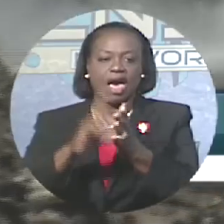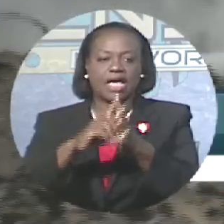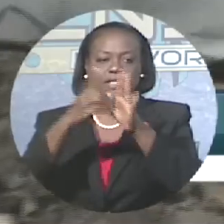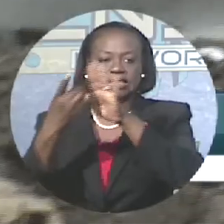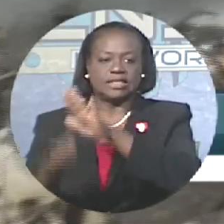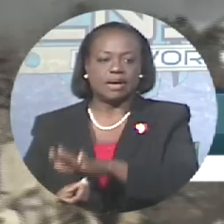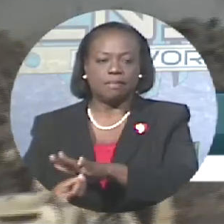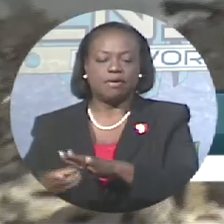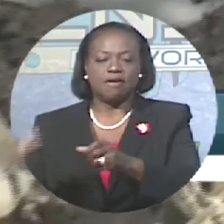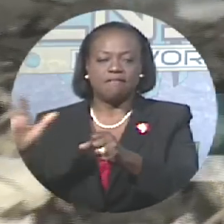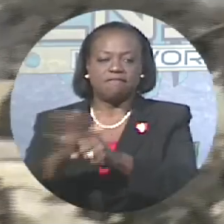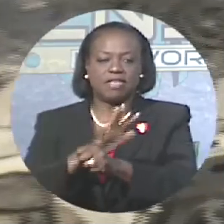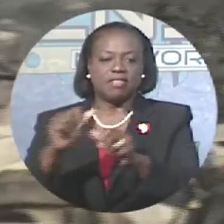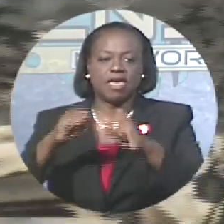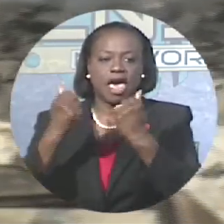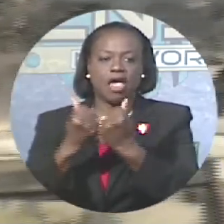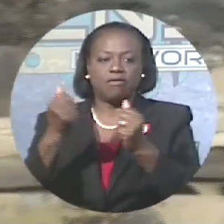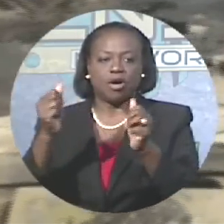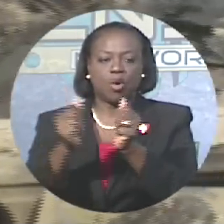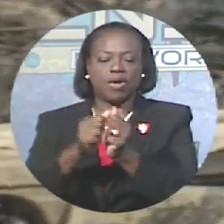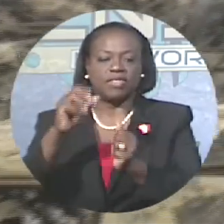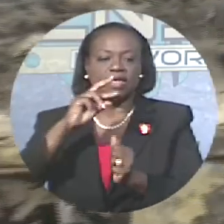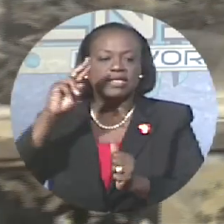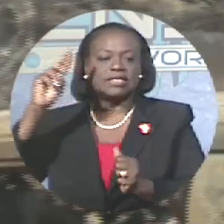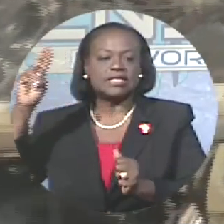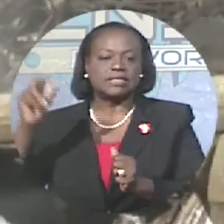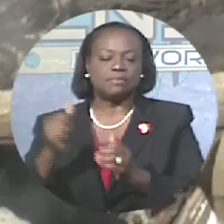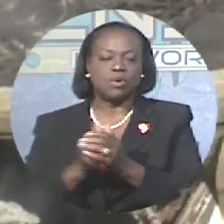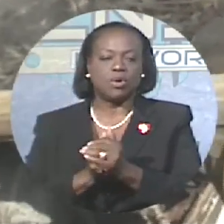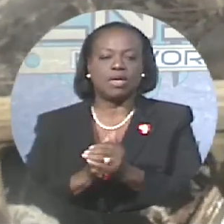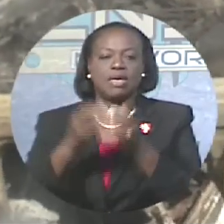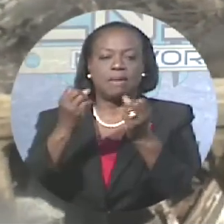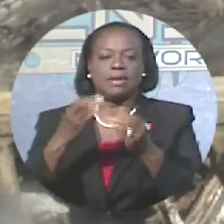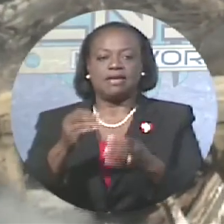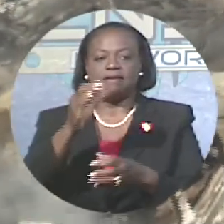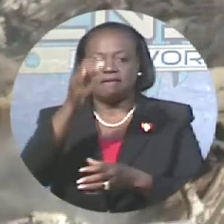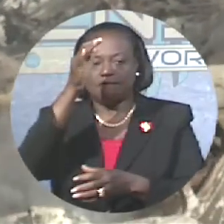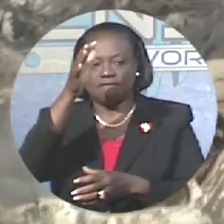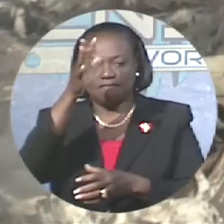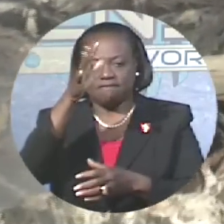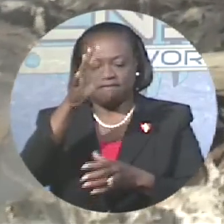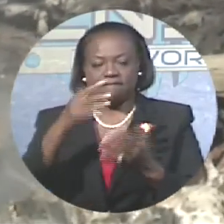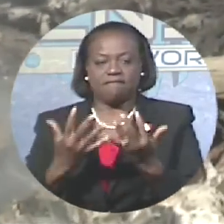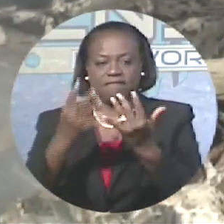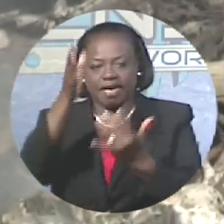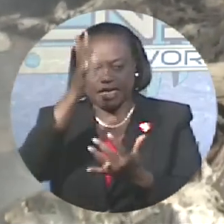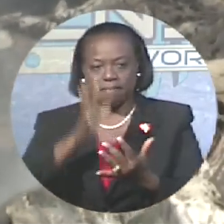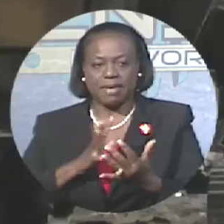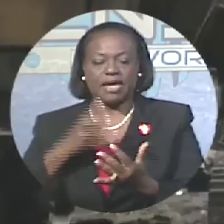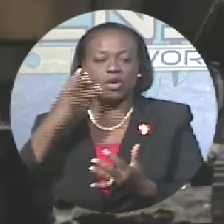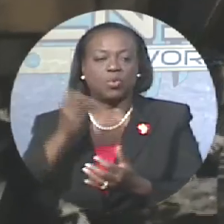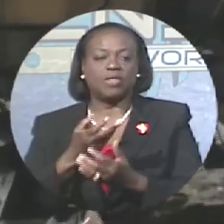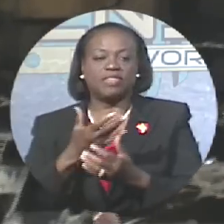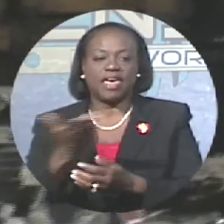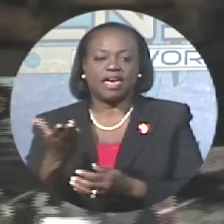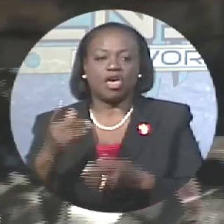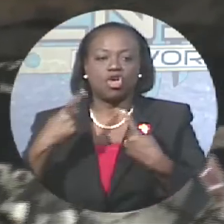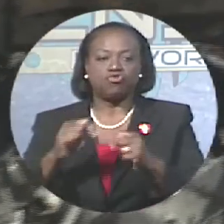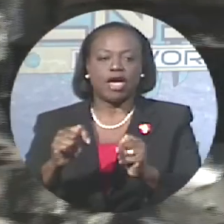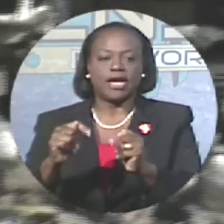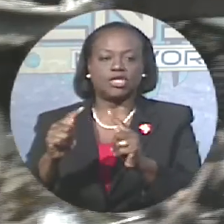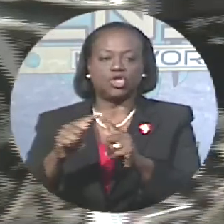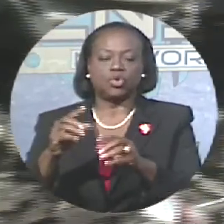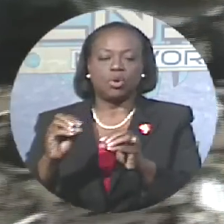and 10 firefighters were quite busy on the scene working to extinguish the blaze, which reportedly started before 6 Thursday morning.